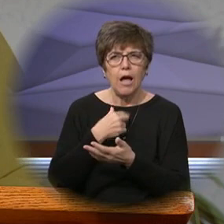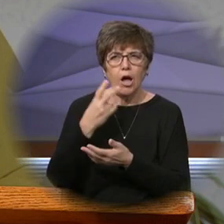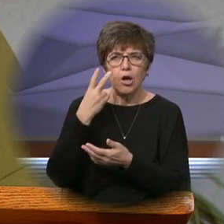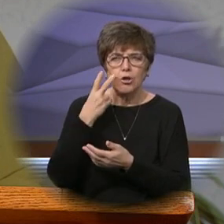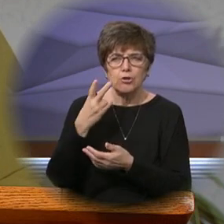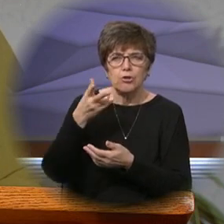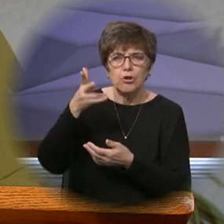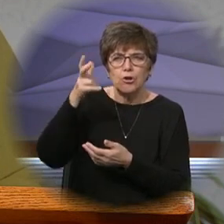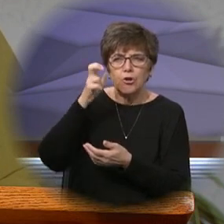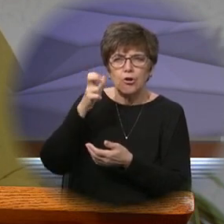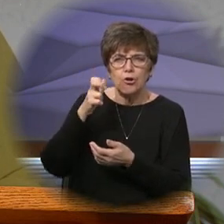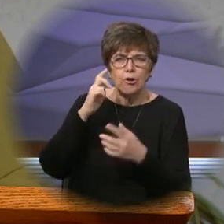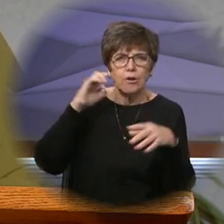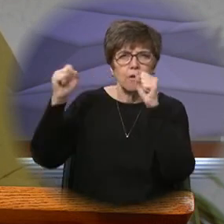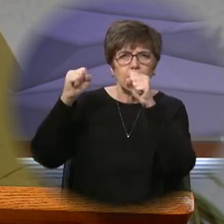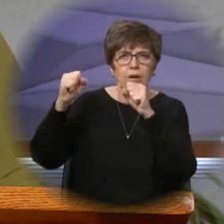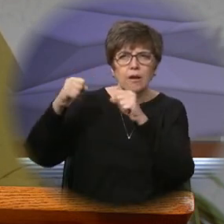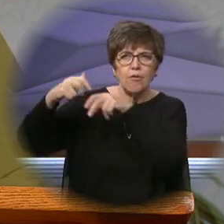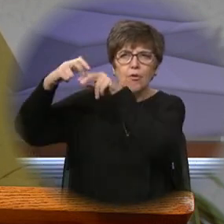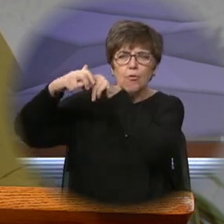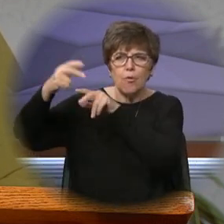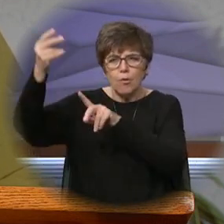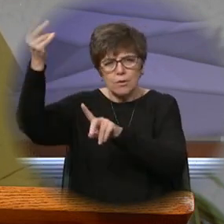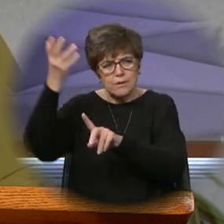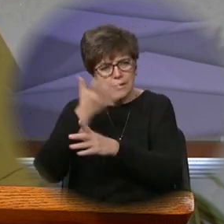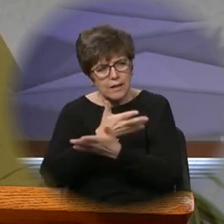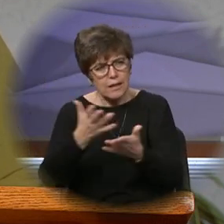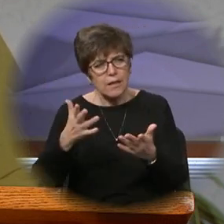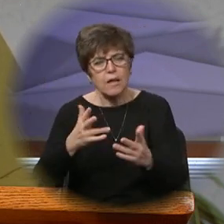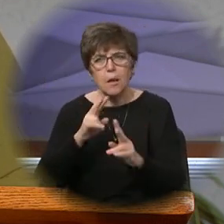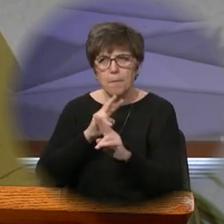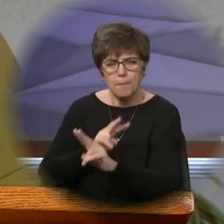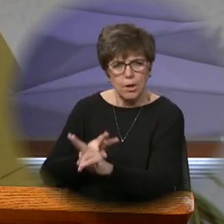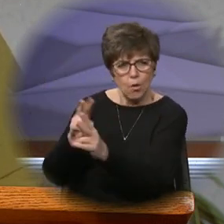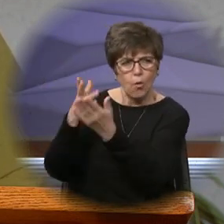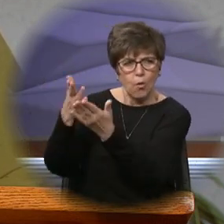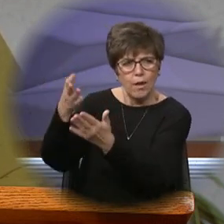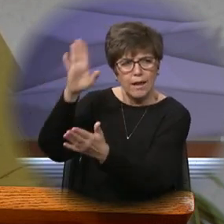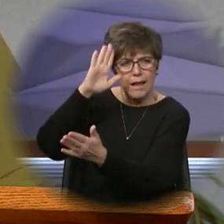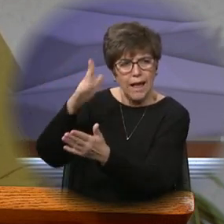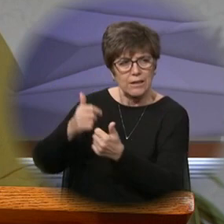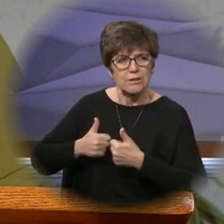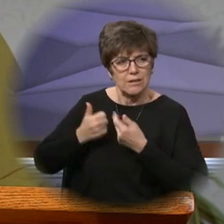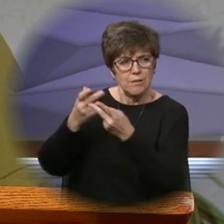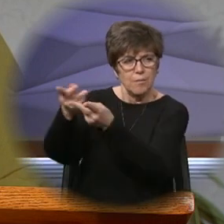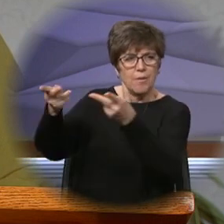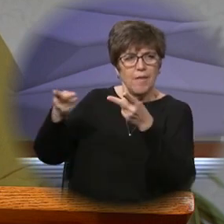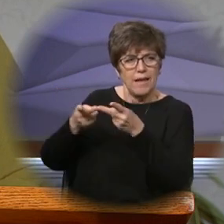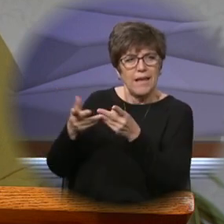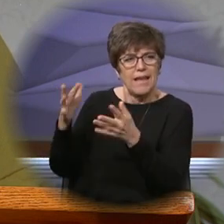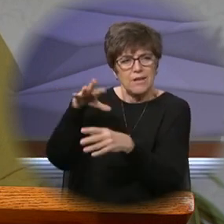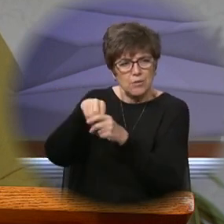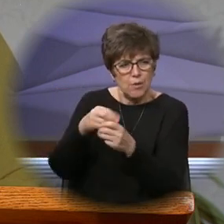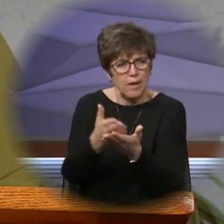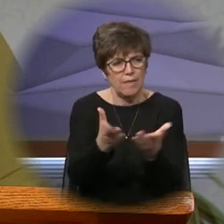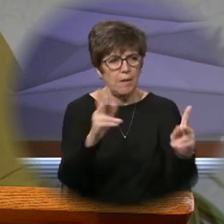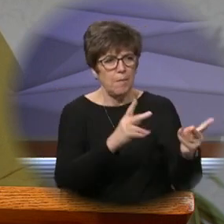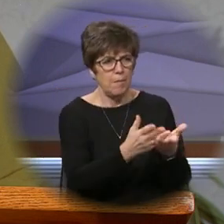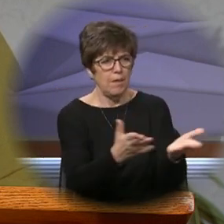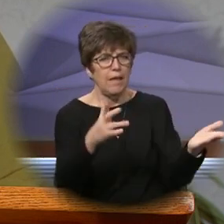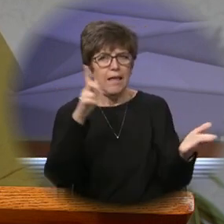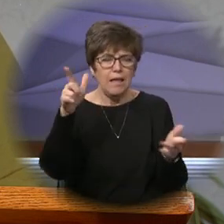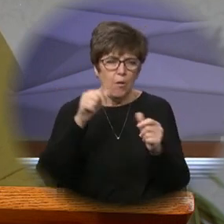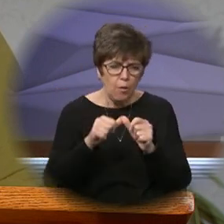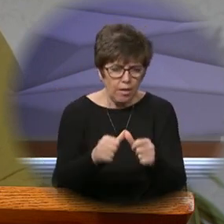I heard a loud voice from the throne saying, "Behold, God's dwelling is with the human race. He